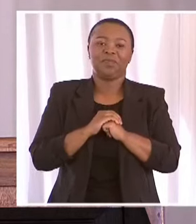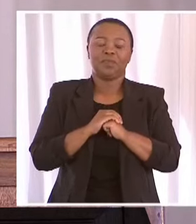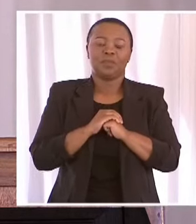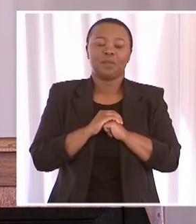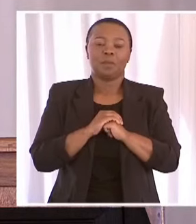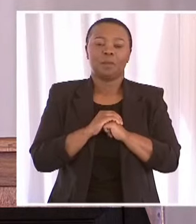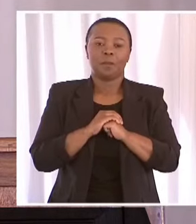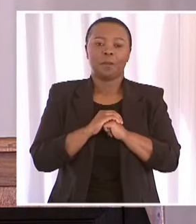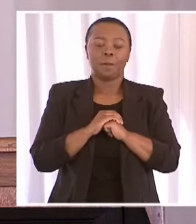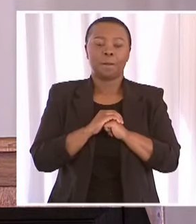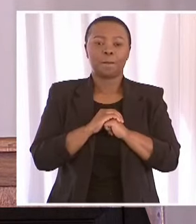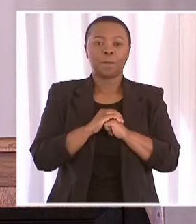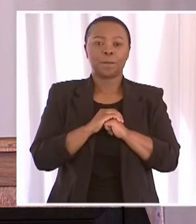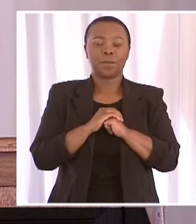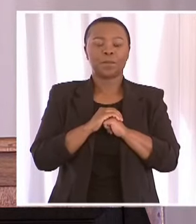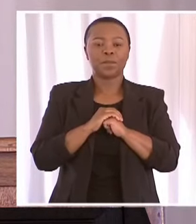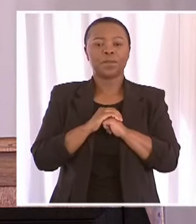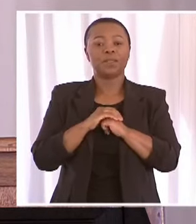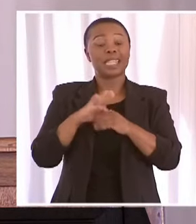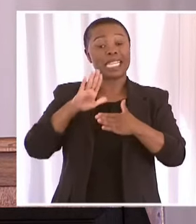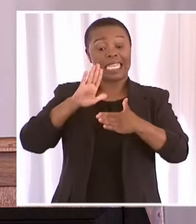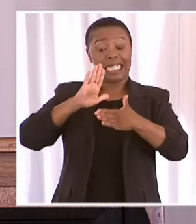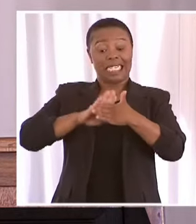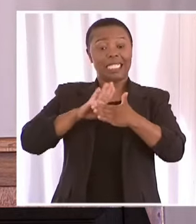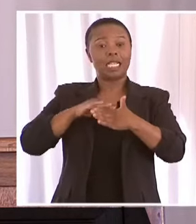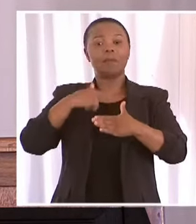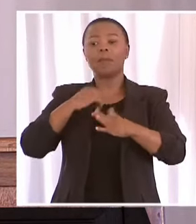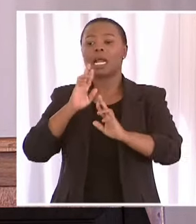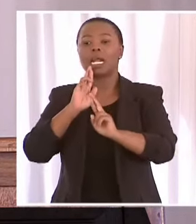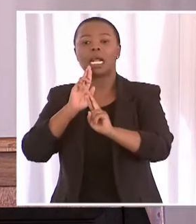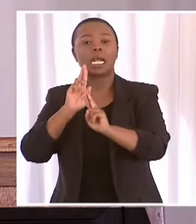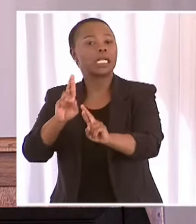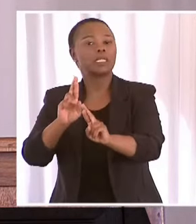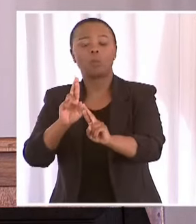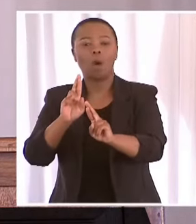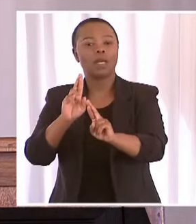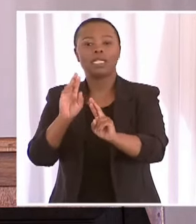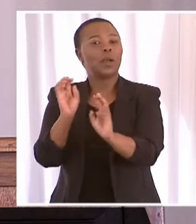Part of the reason why I did not respond quite often